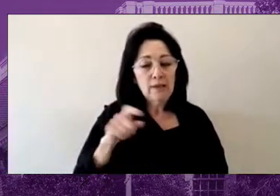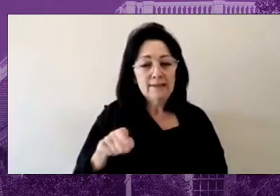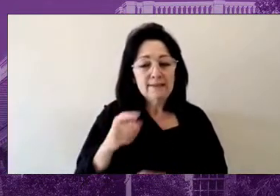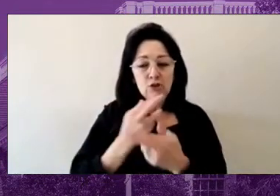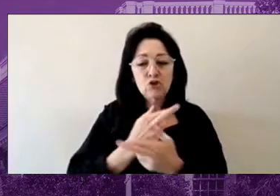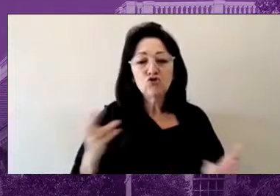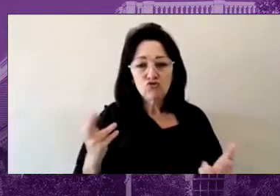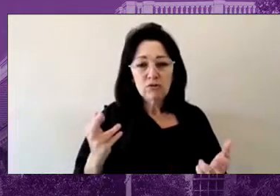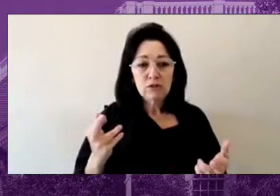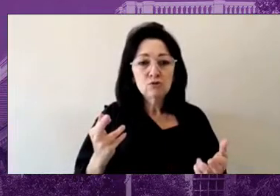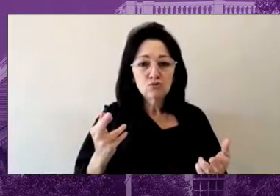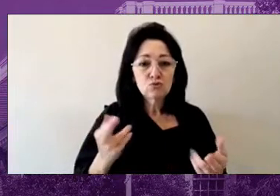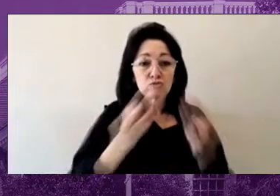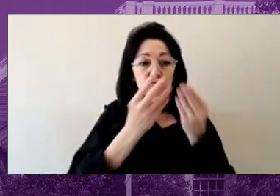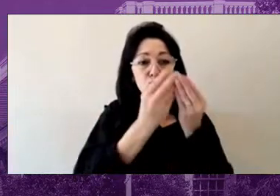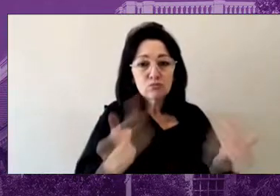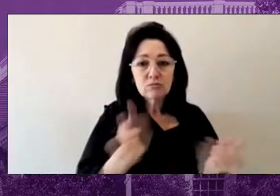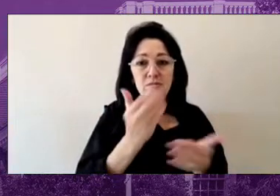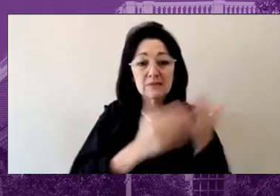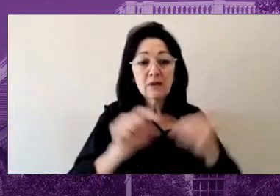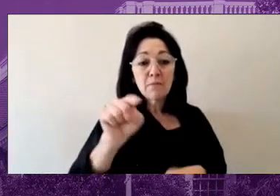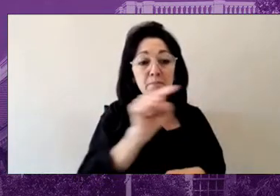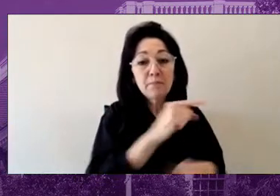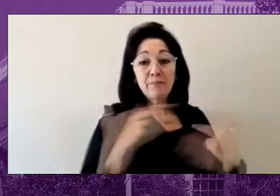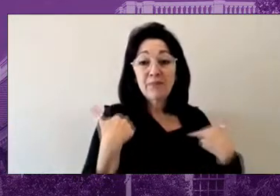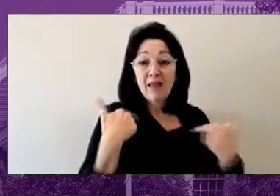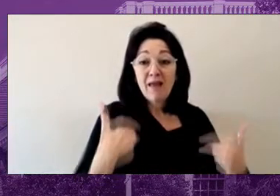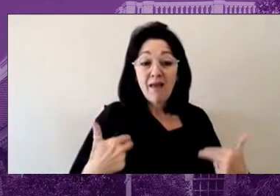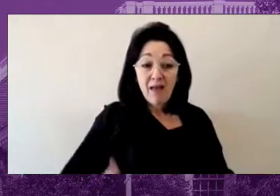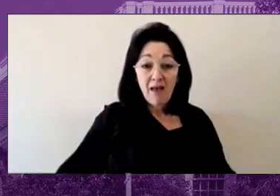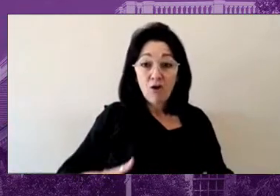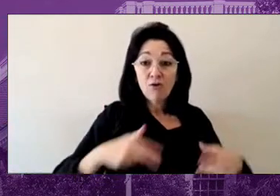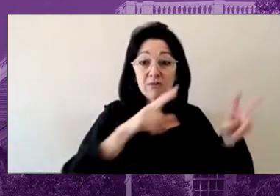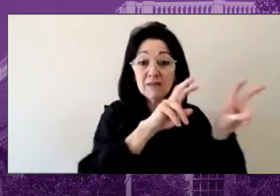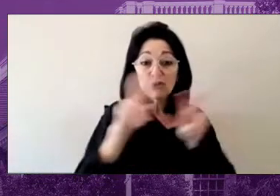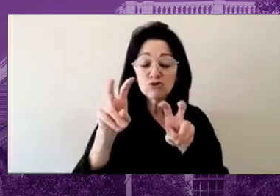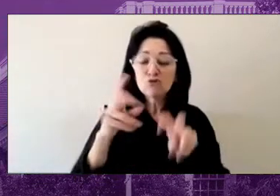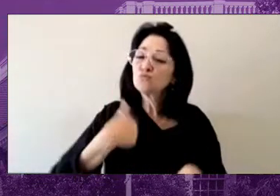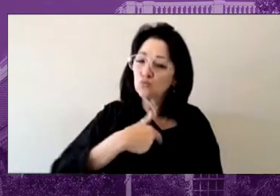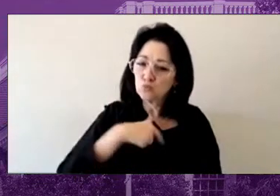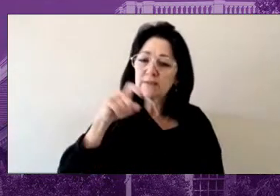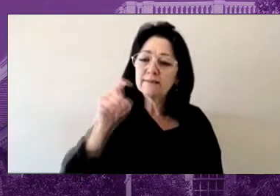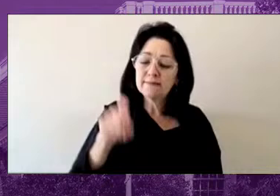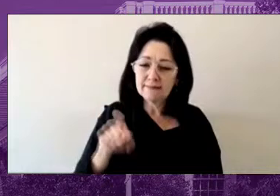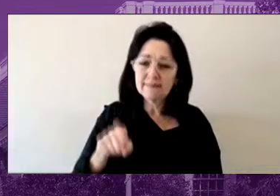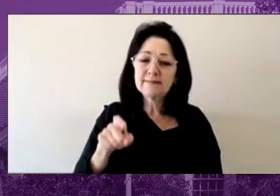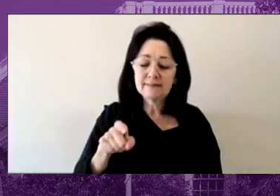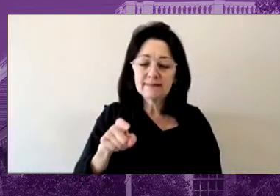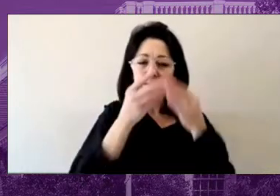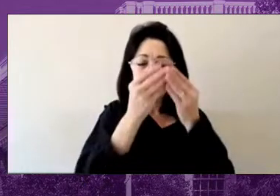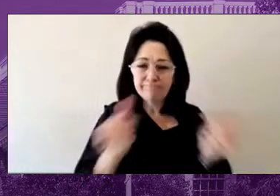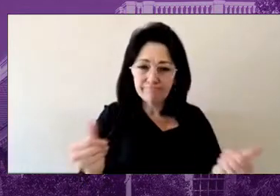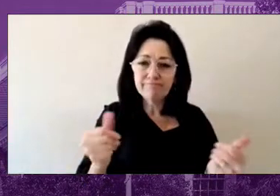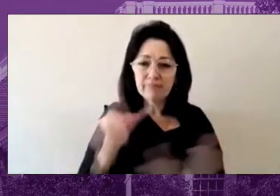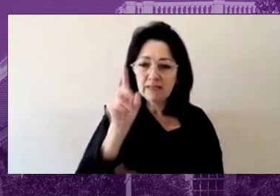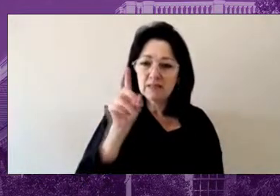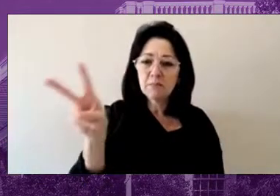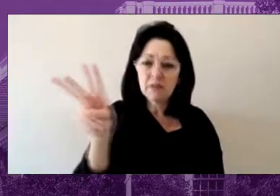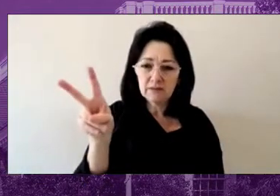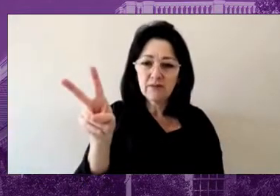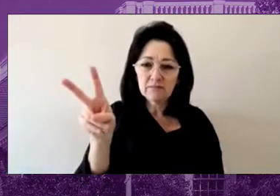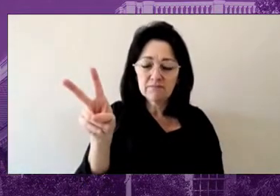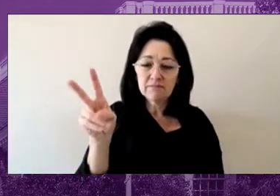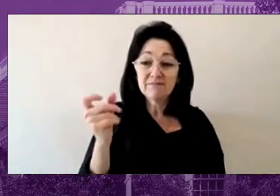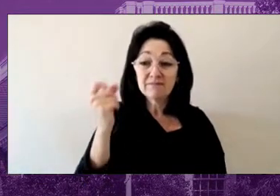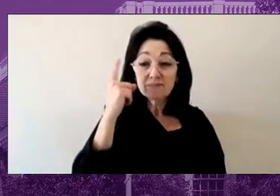safety. Gender-based violence arises from a deep-seated sense of entitlement born from